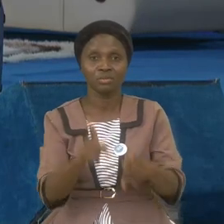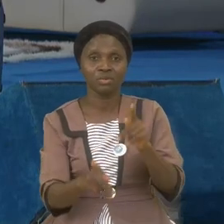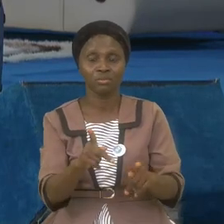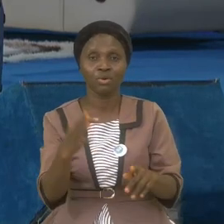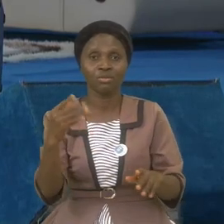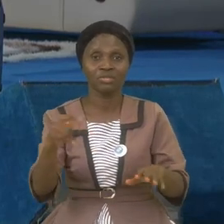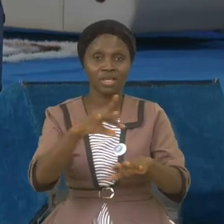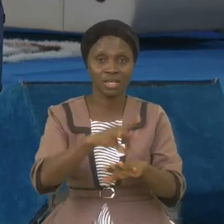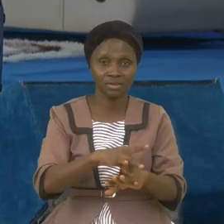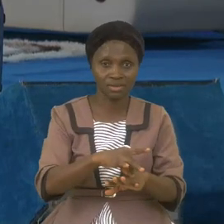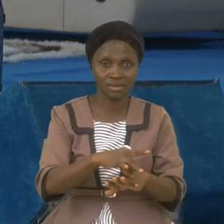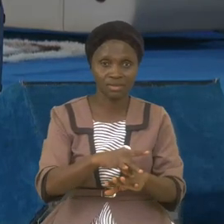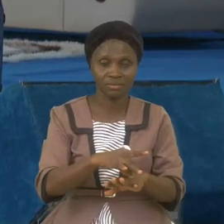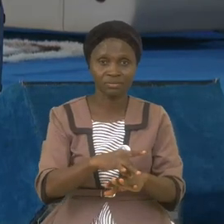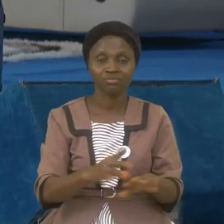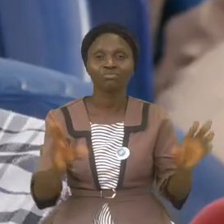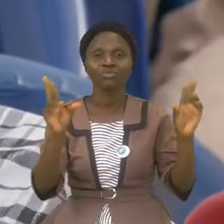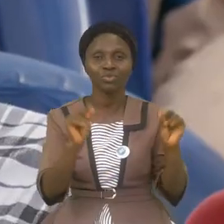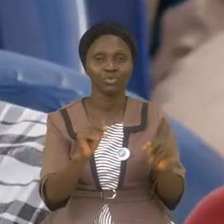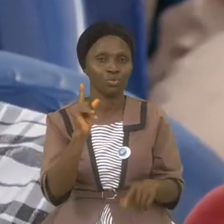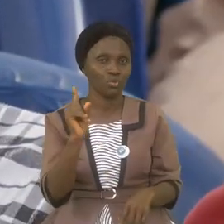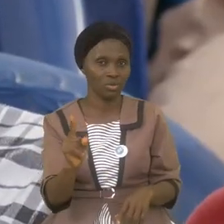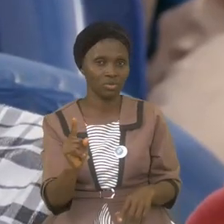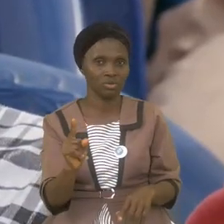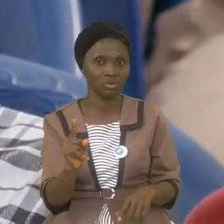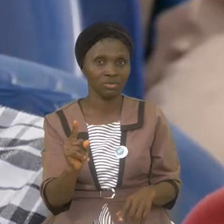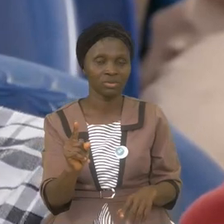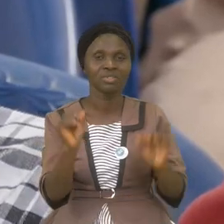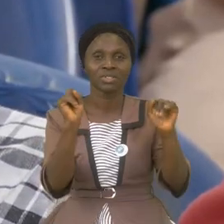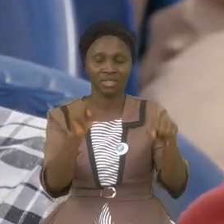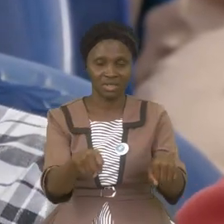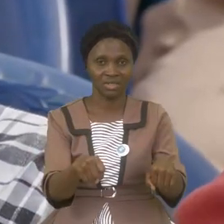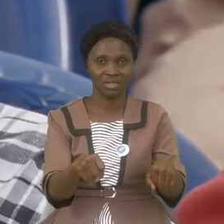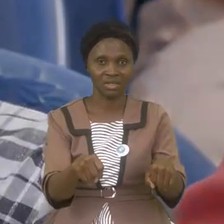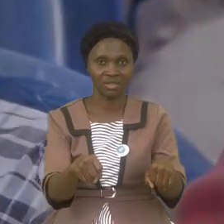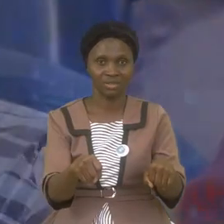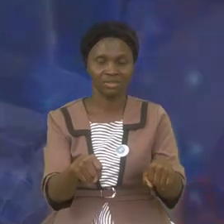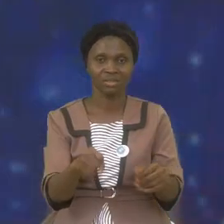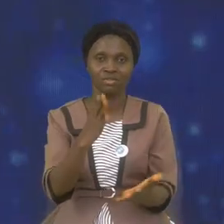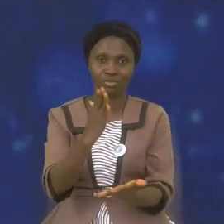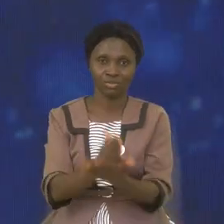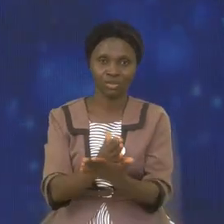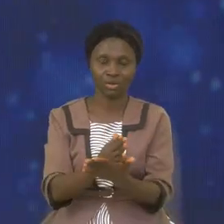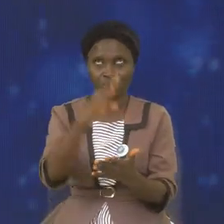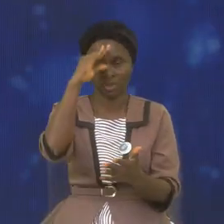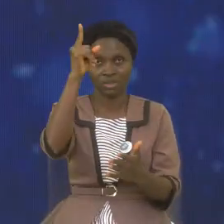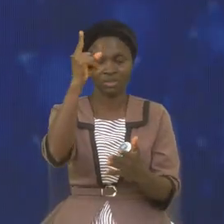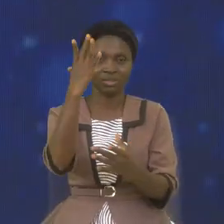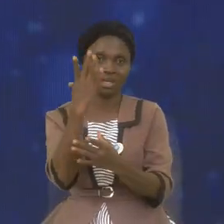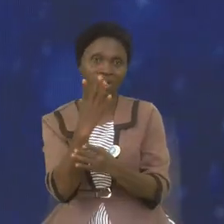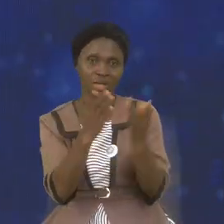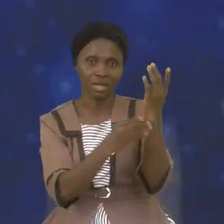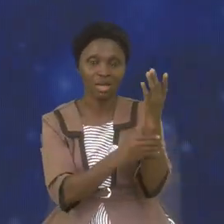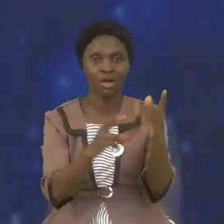earth, none can stay his hand or say